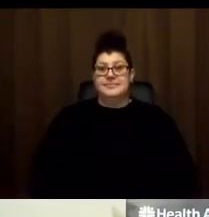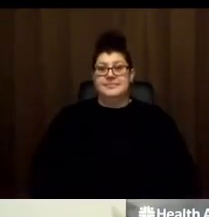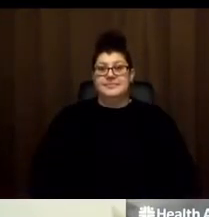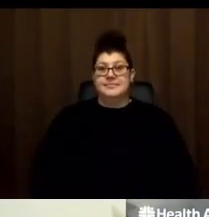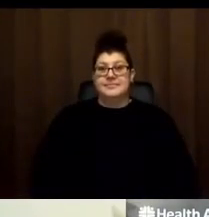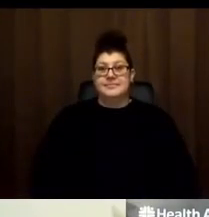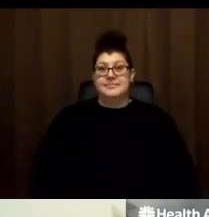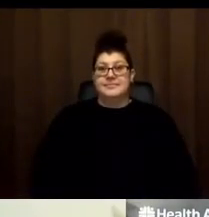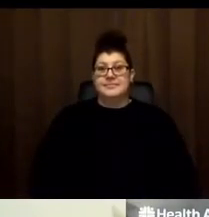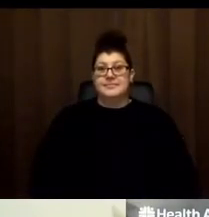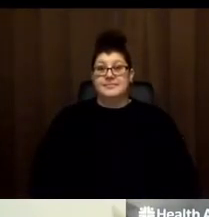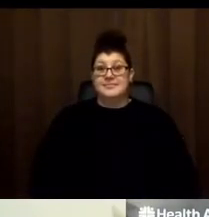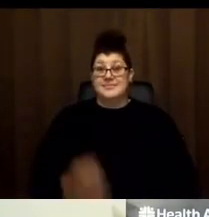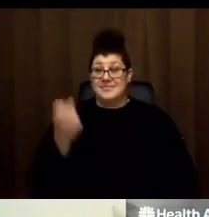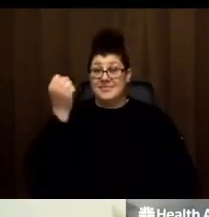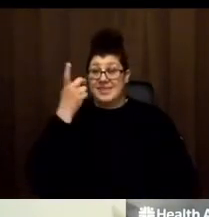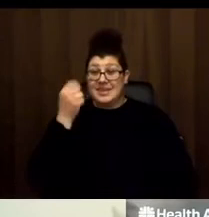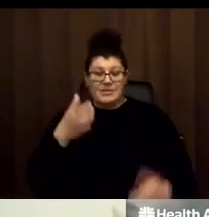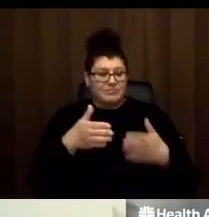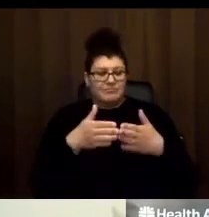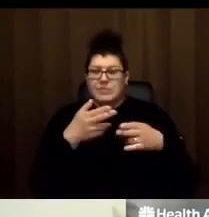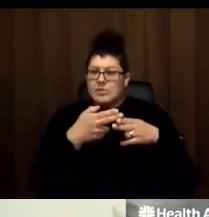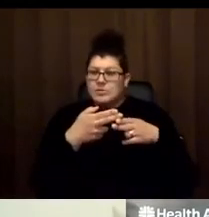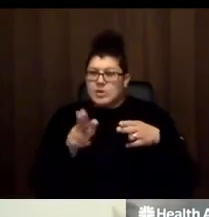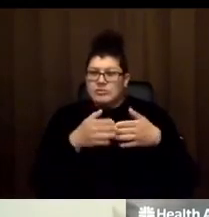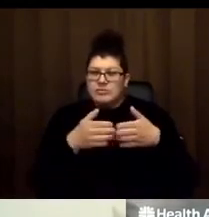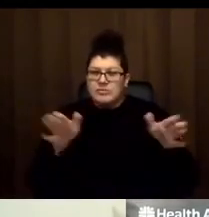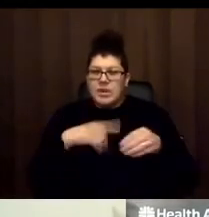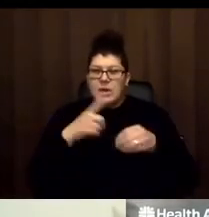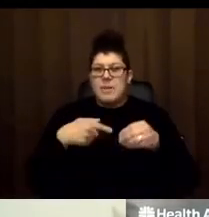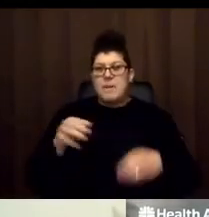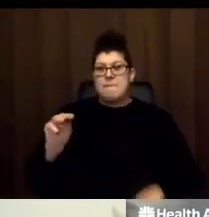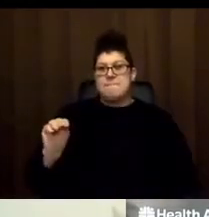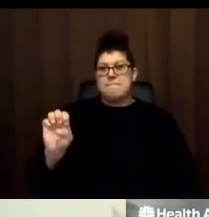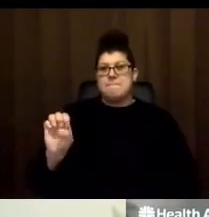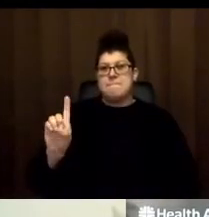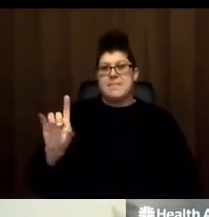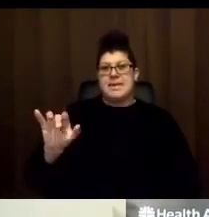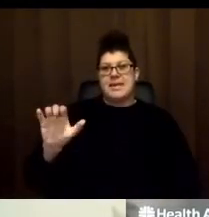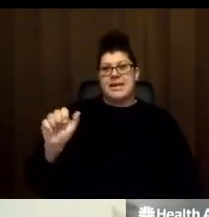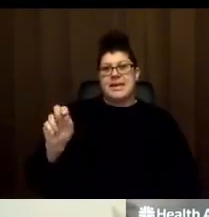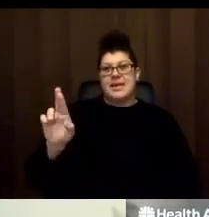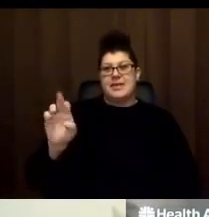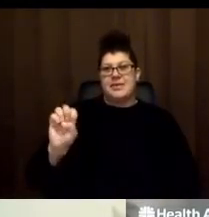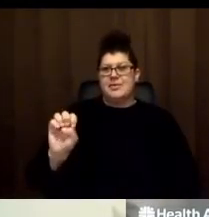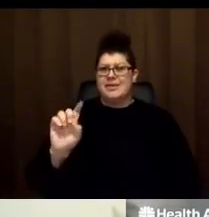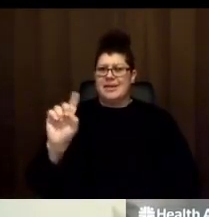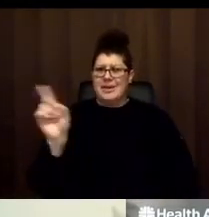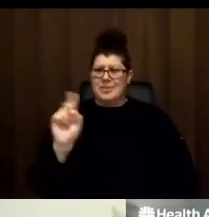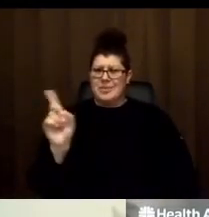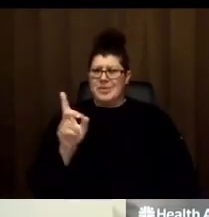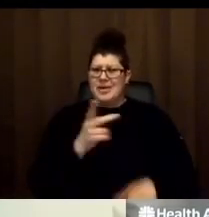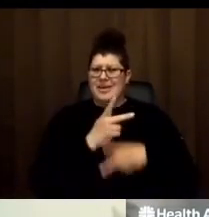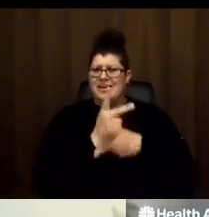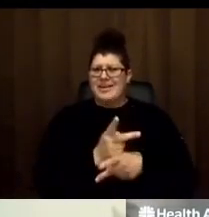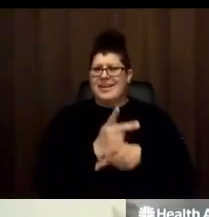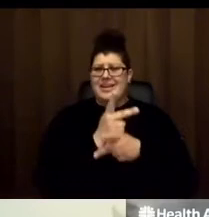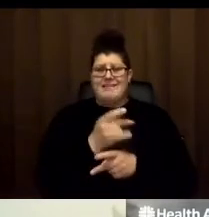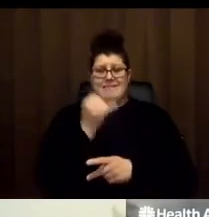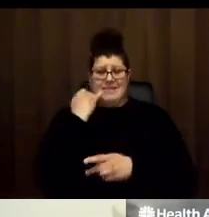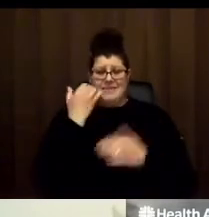So now we have had a quick overview of Medicare. The next question could be, where can you receive care with this type of